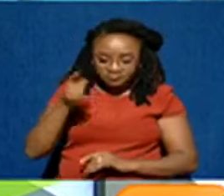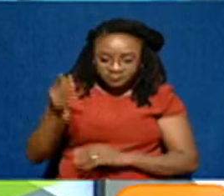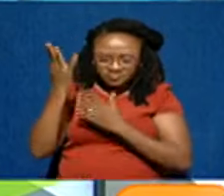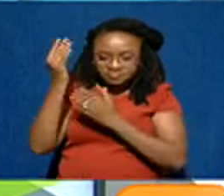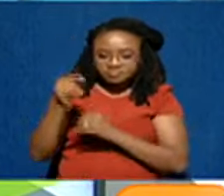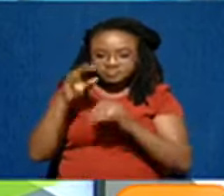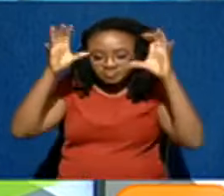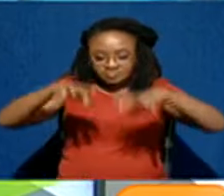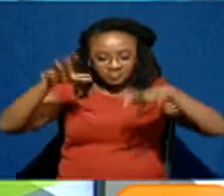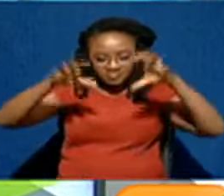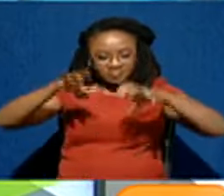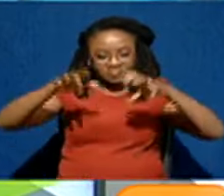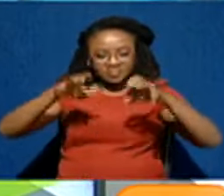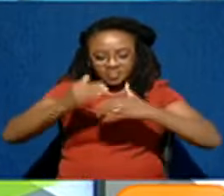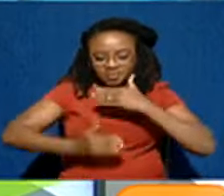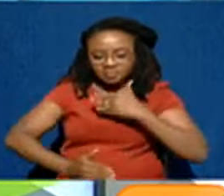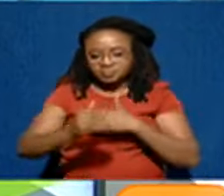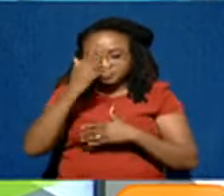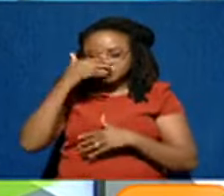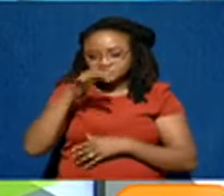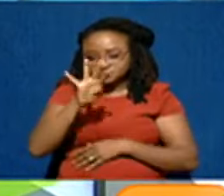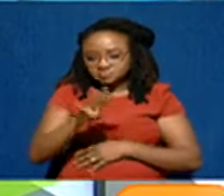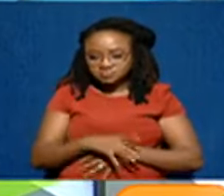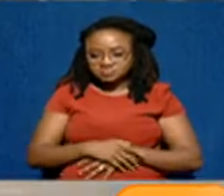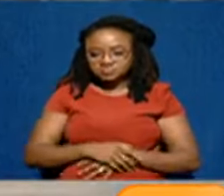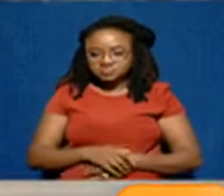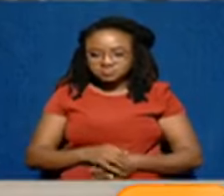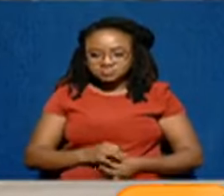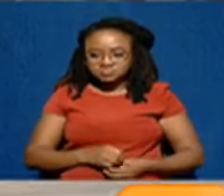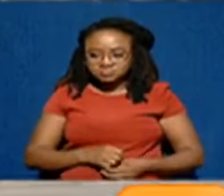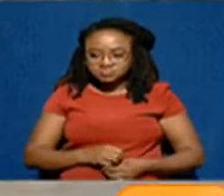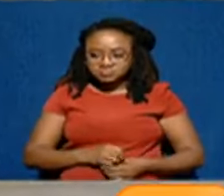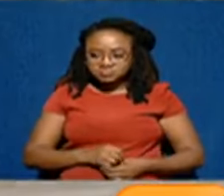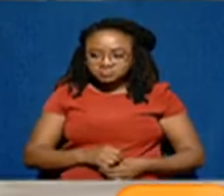for the next 4 days. Laura Otieno reports.